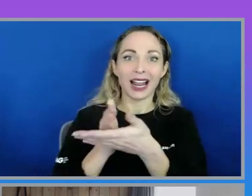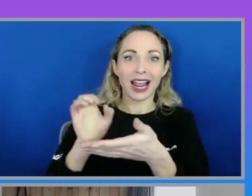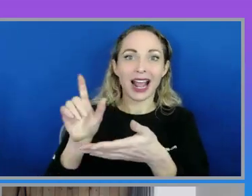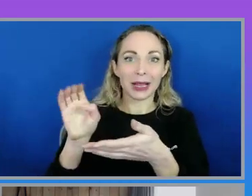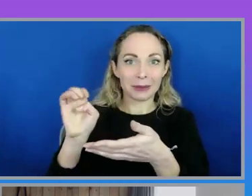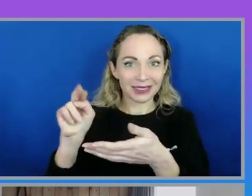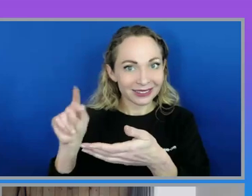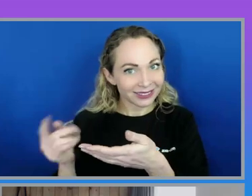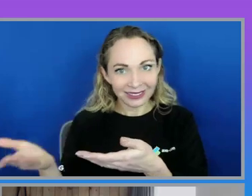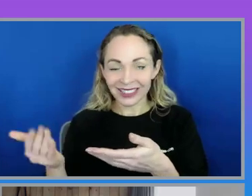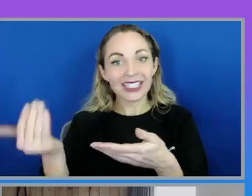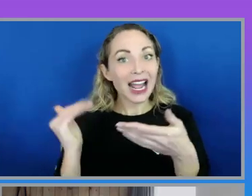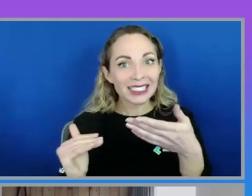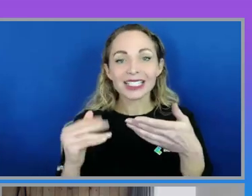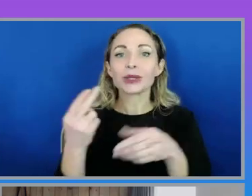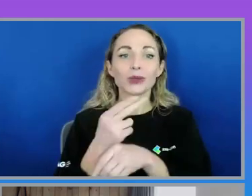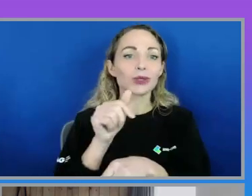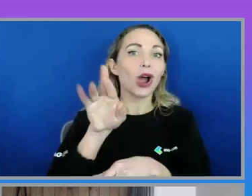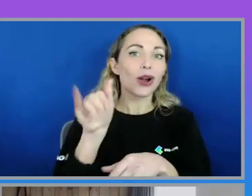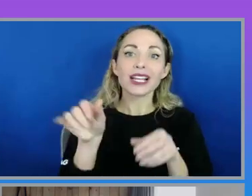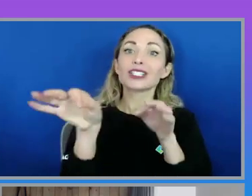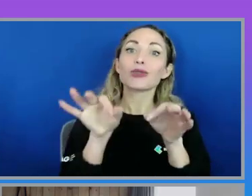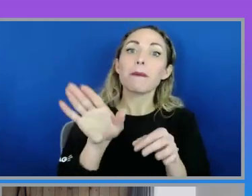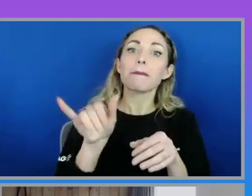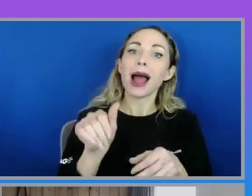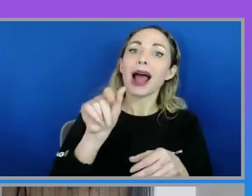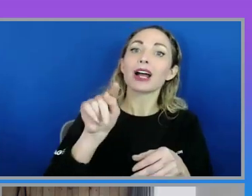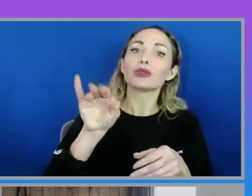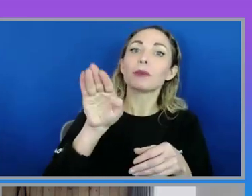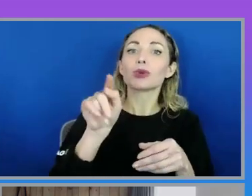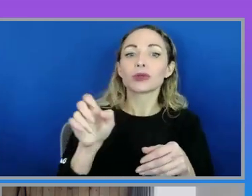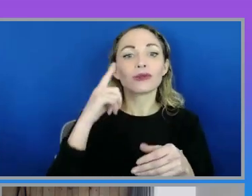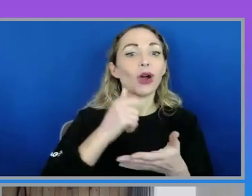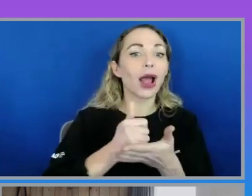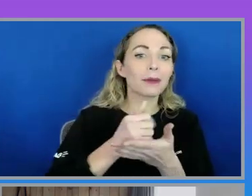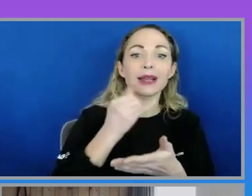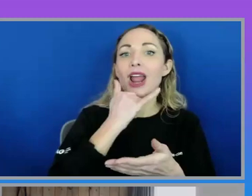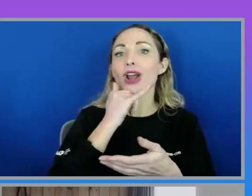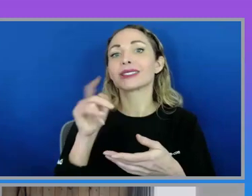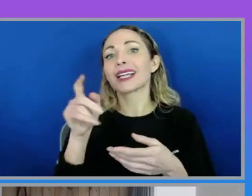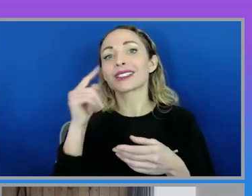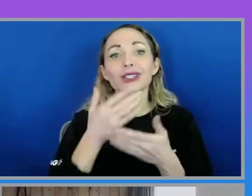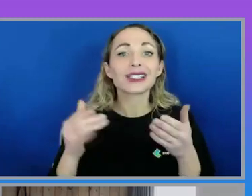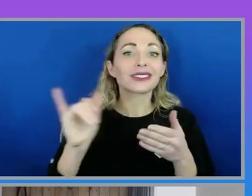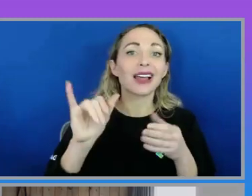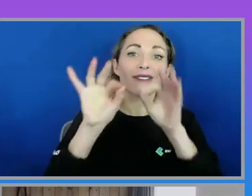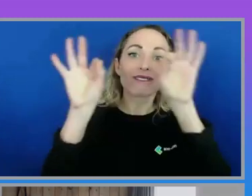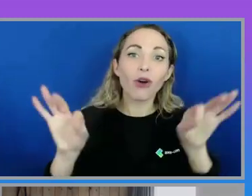Next up, use the ARIA described by attribute for help and error text on things like form